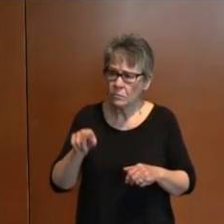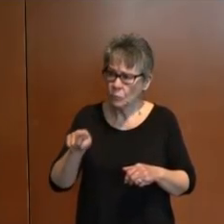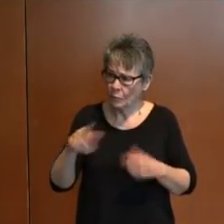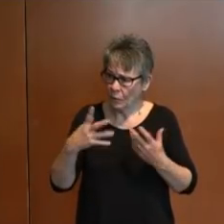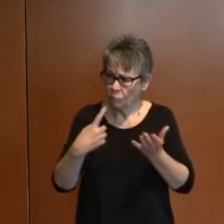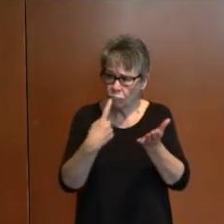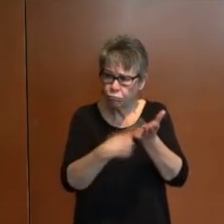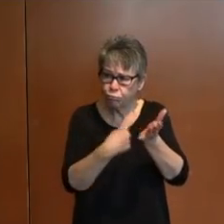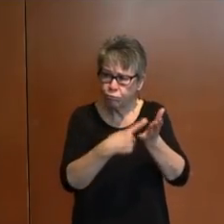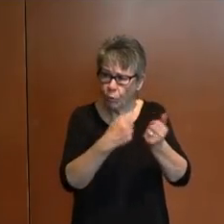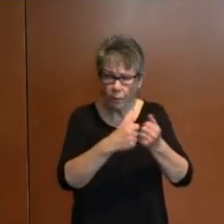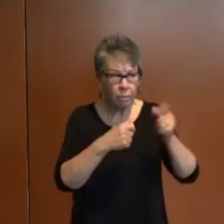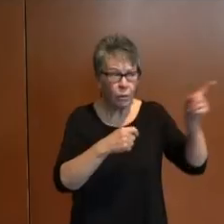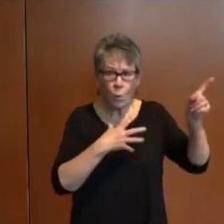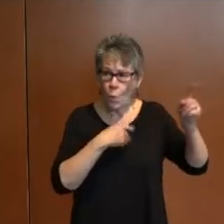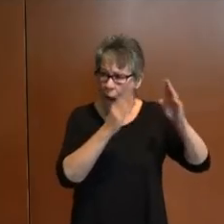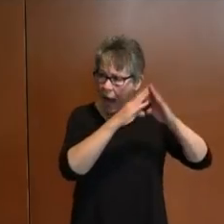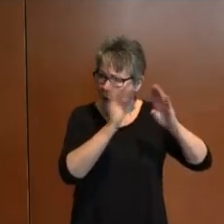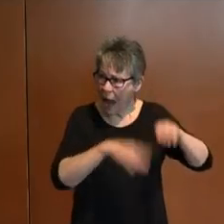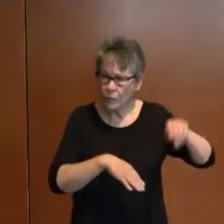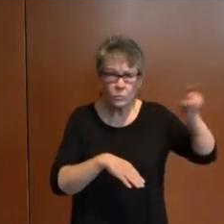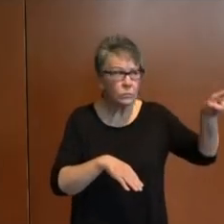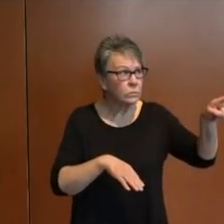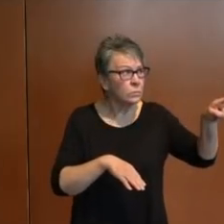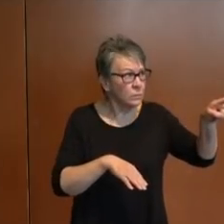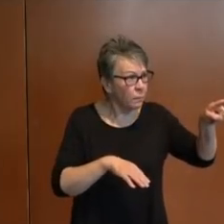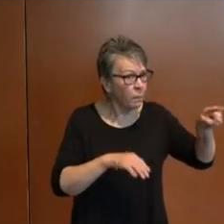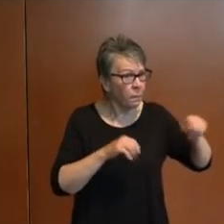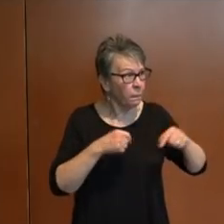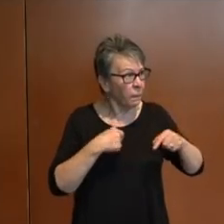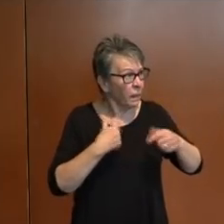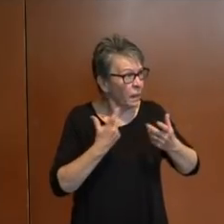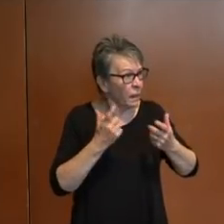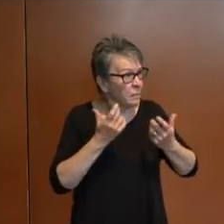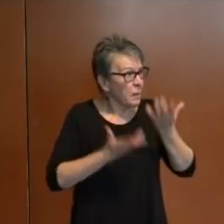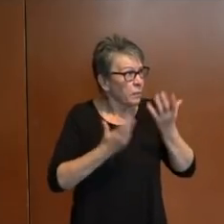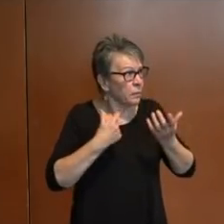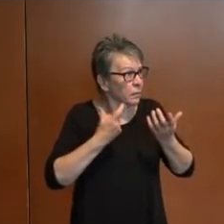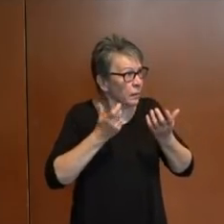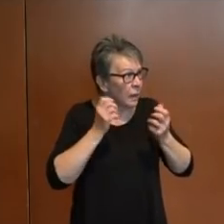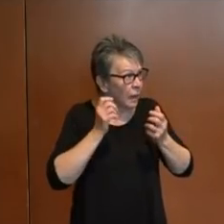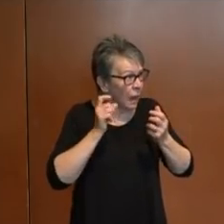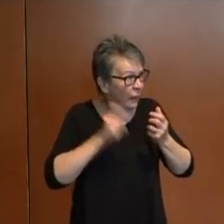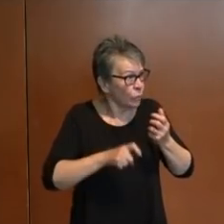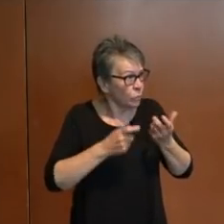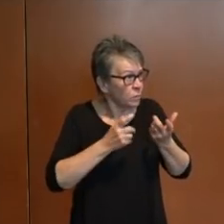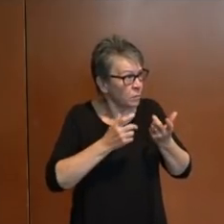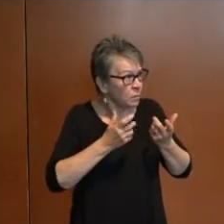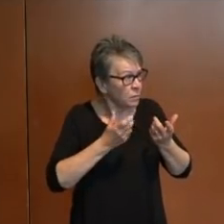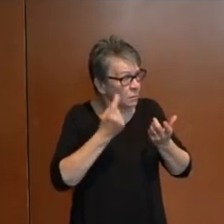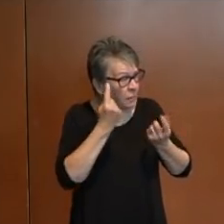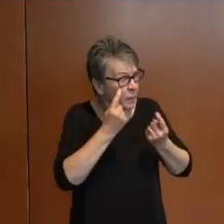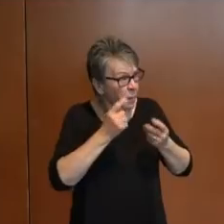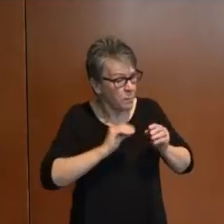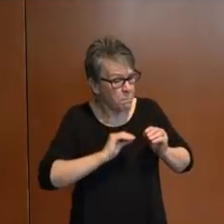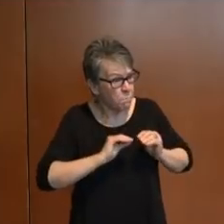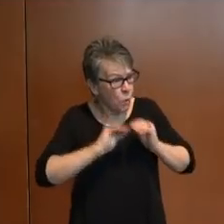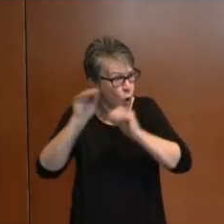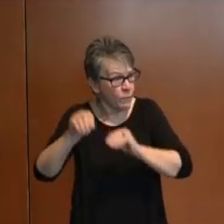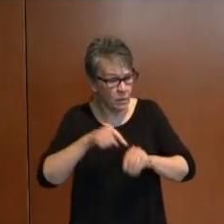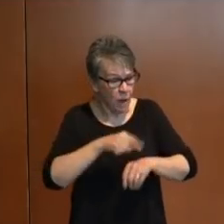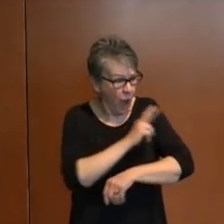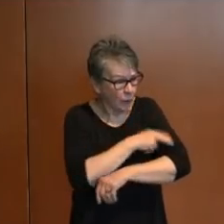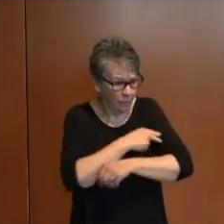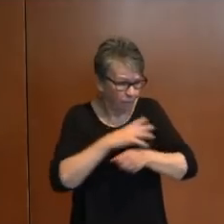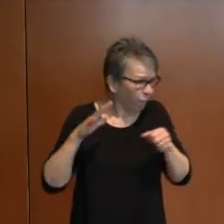to handle the cases? And Commissioner, have you had any discussions with other health commissioners in other states about that? In the first instance, I've not